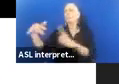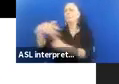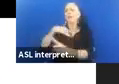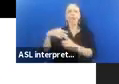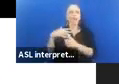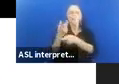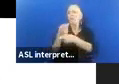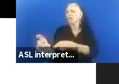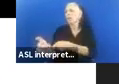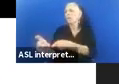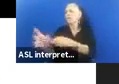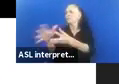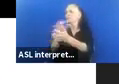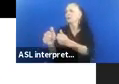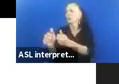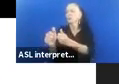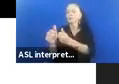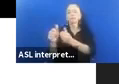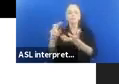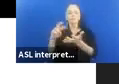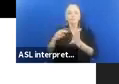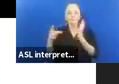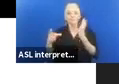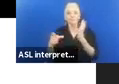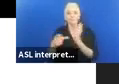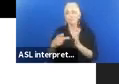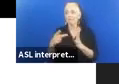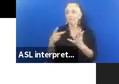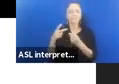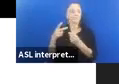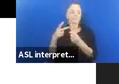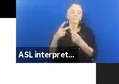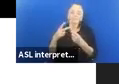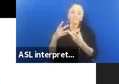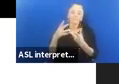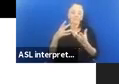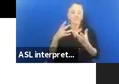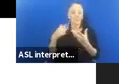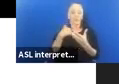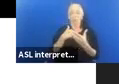loops of Earth systems and reinforcing planetary